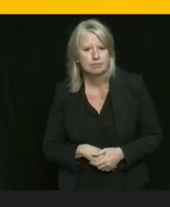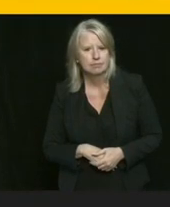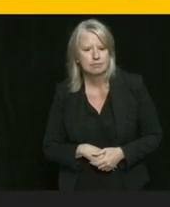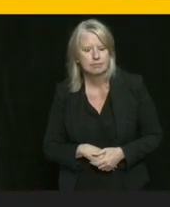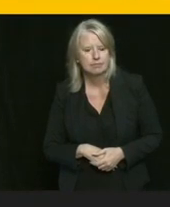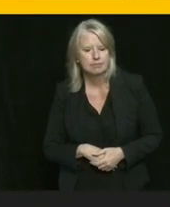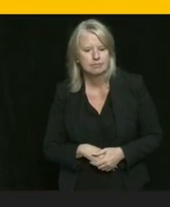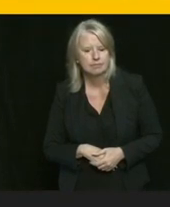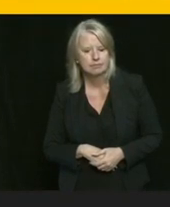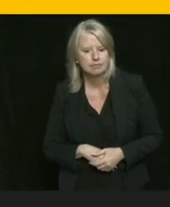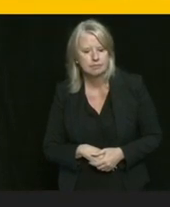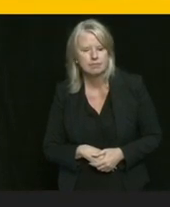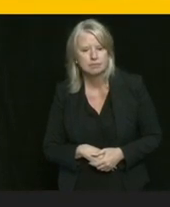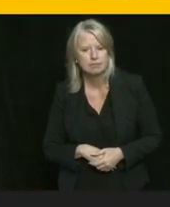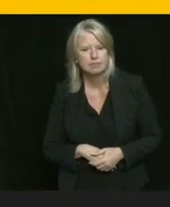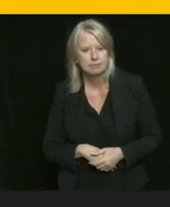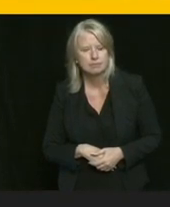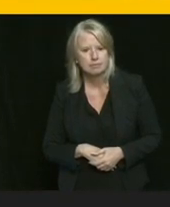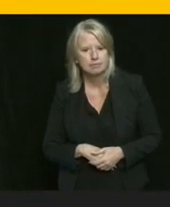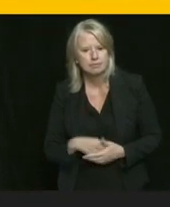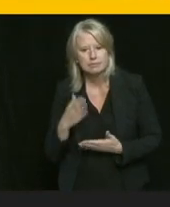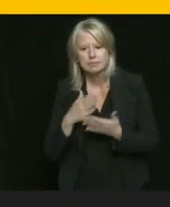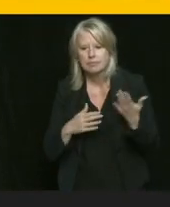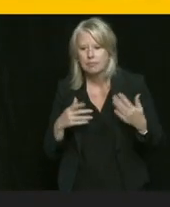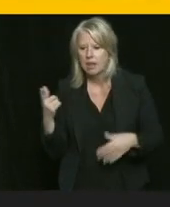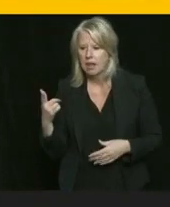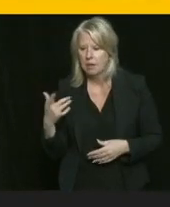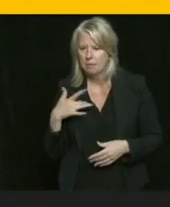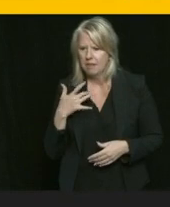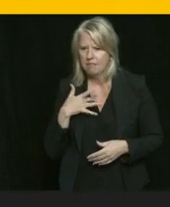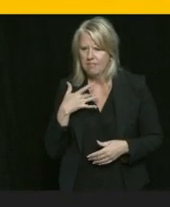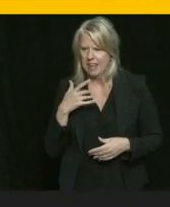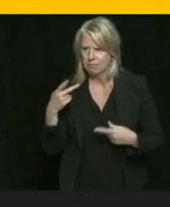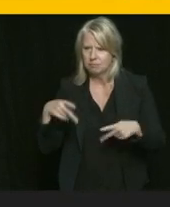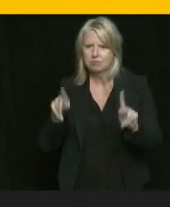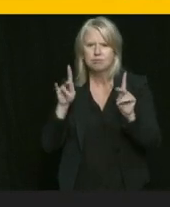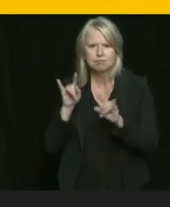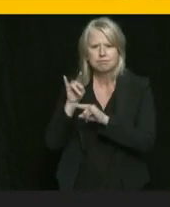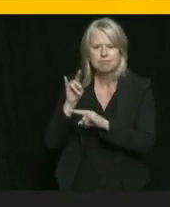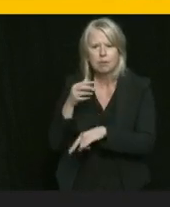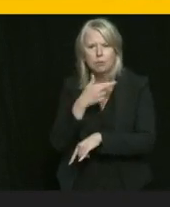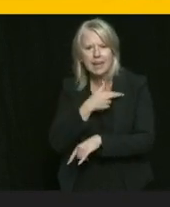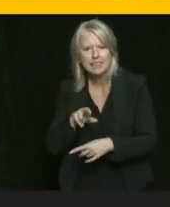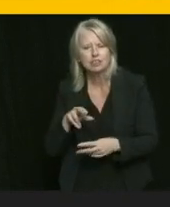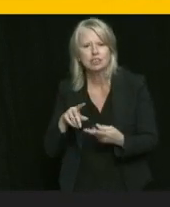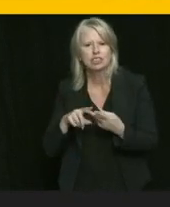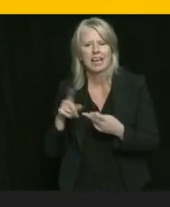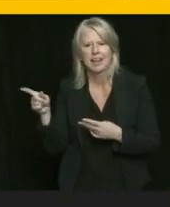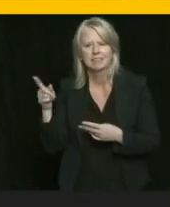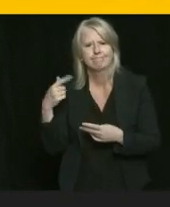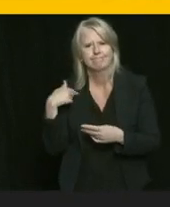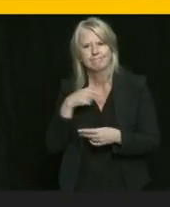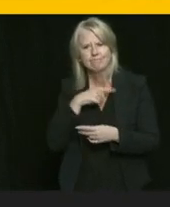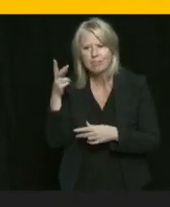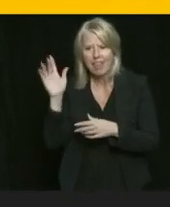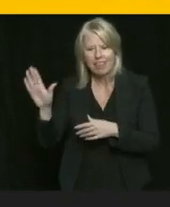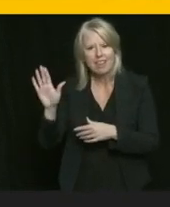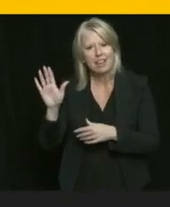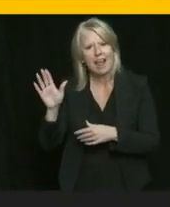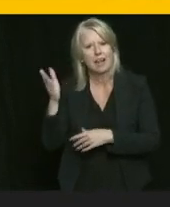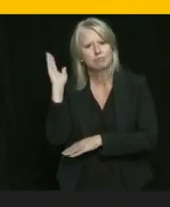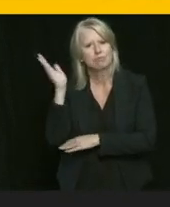Some say that it should be allowed to make fun of religion and to make caricatures of the Prophet Mohammed. And so I would like